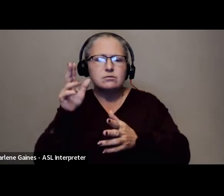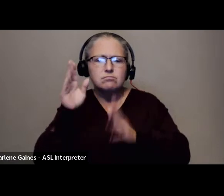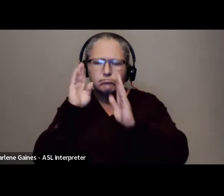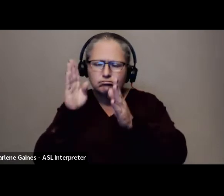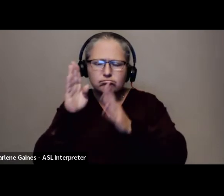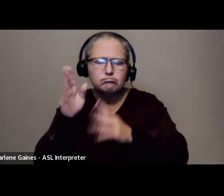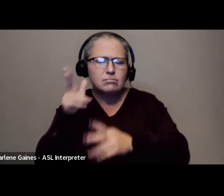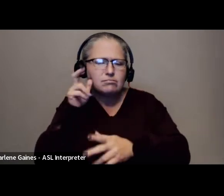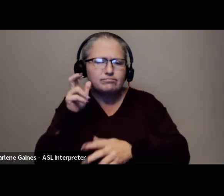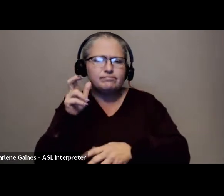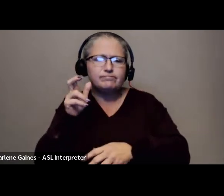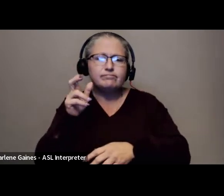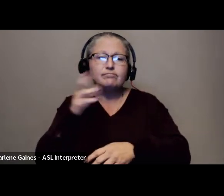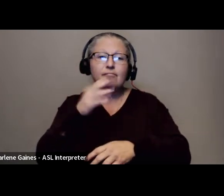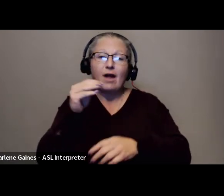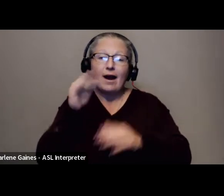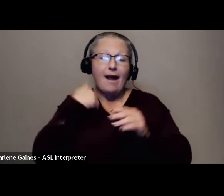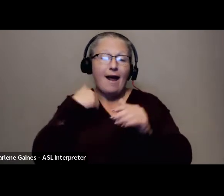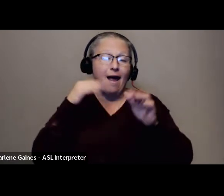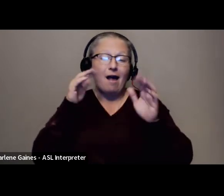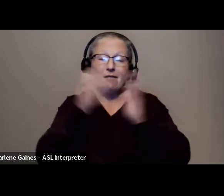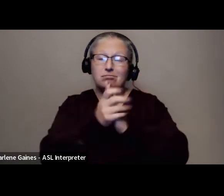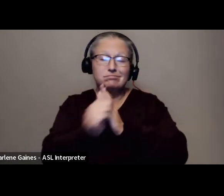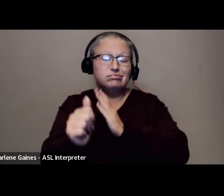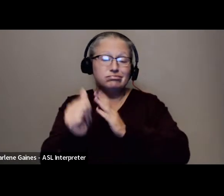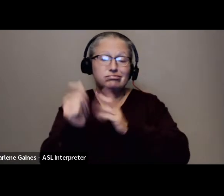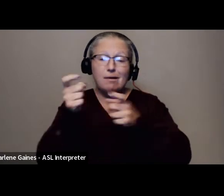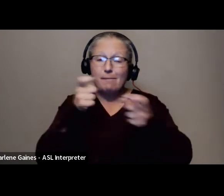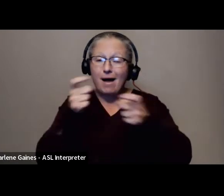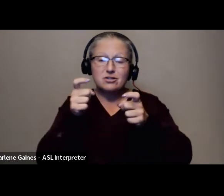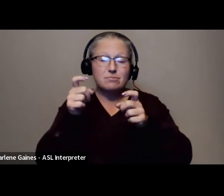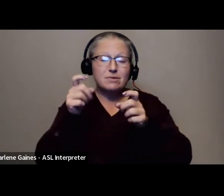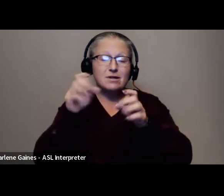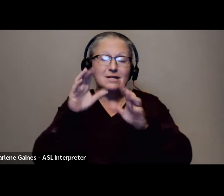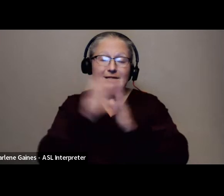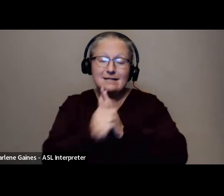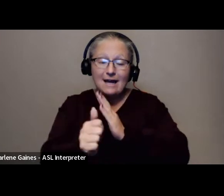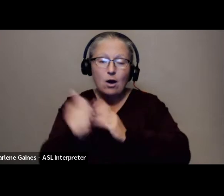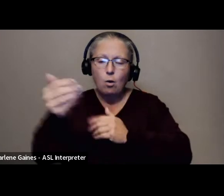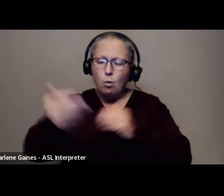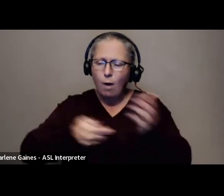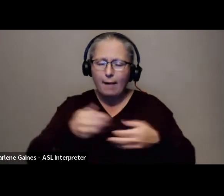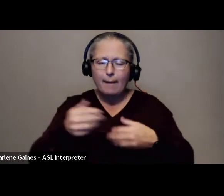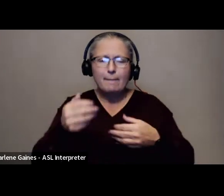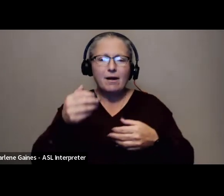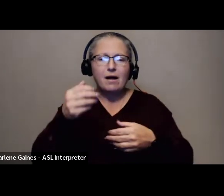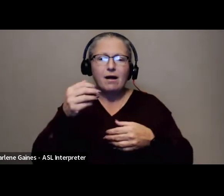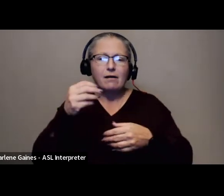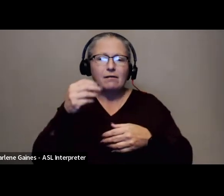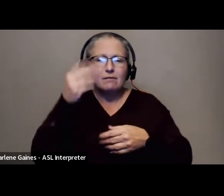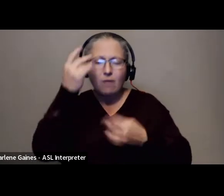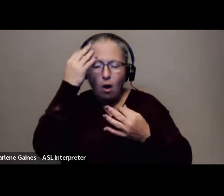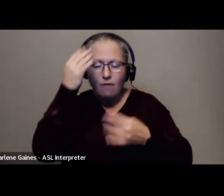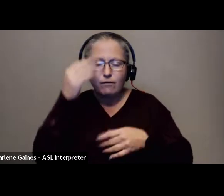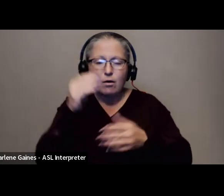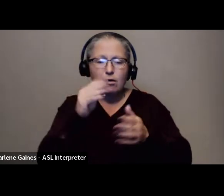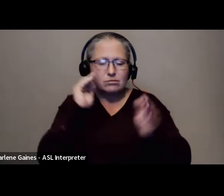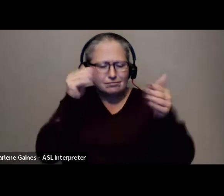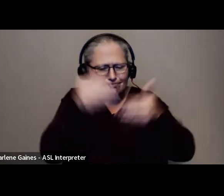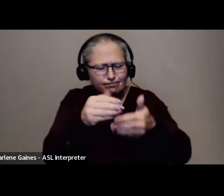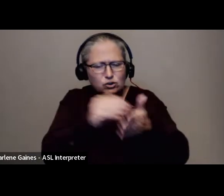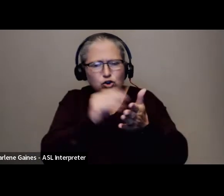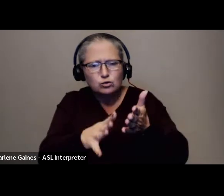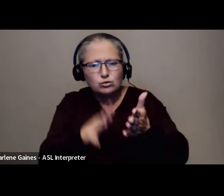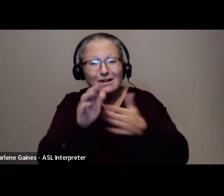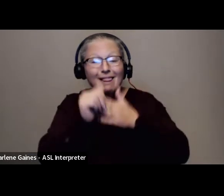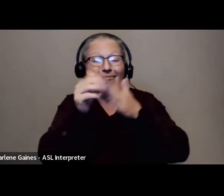have excellent classroom management skills. They are welcoming and inclusive. They are thoughtful, student-centered. They're leaders.